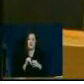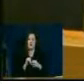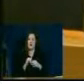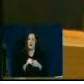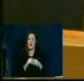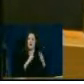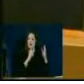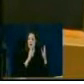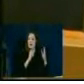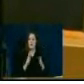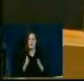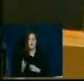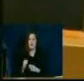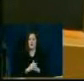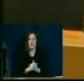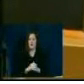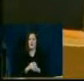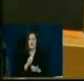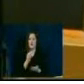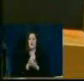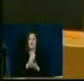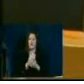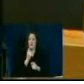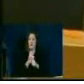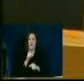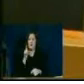order are financial, correct?